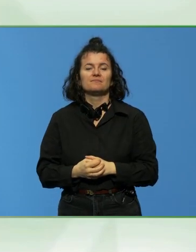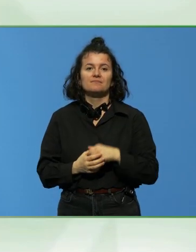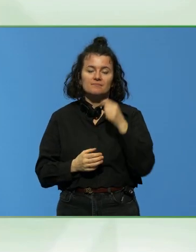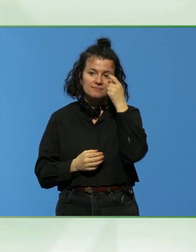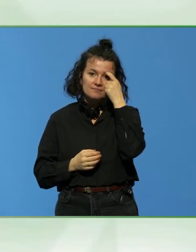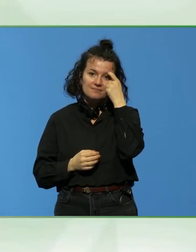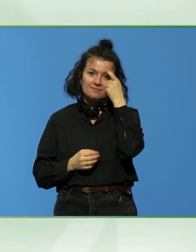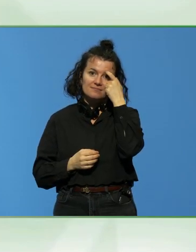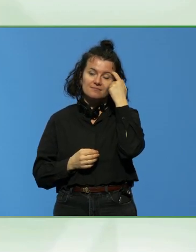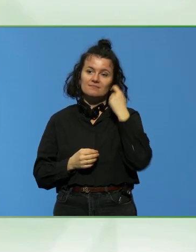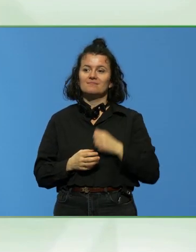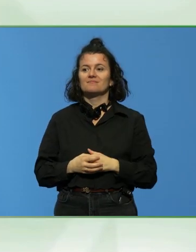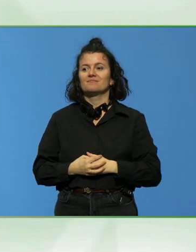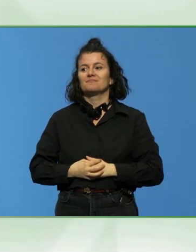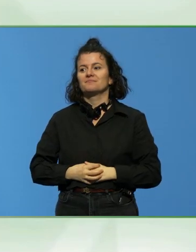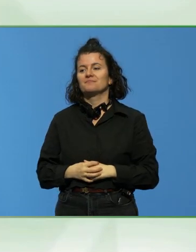community. So I think